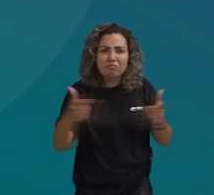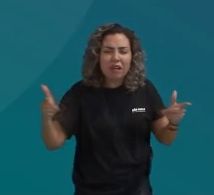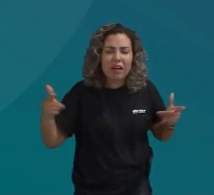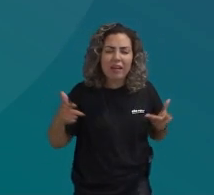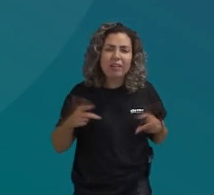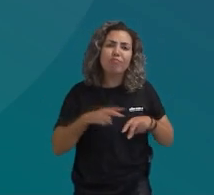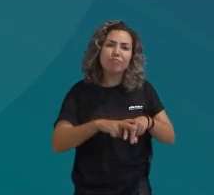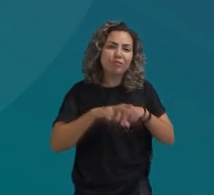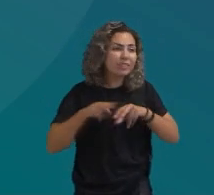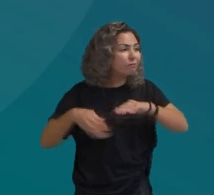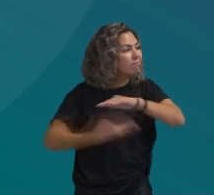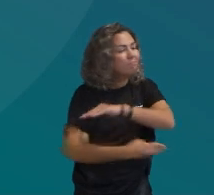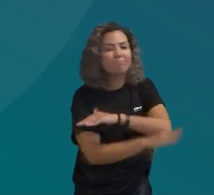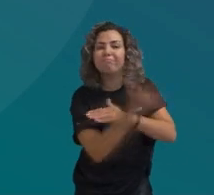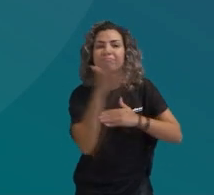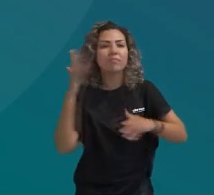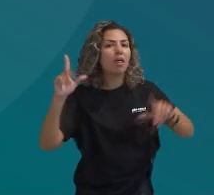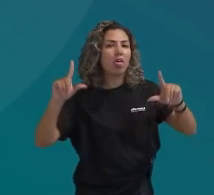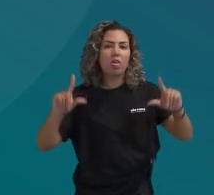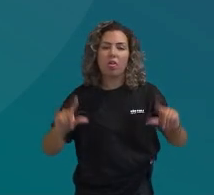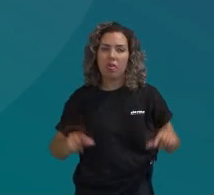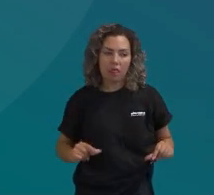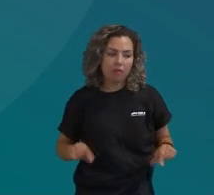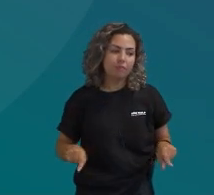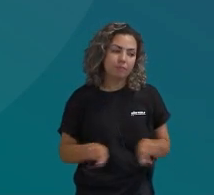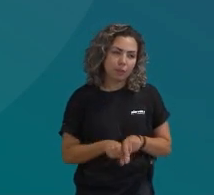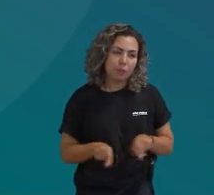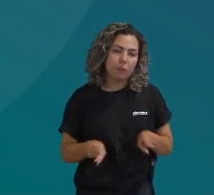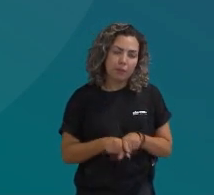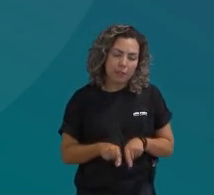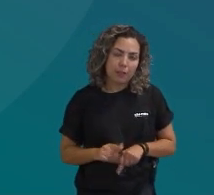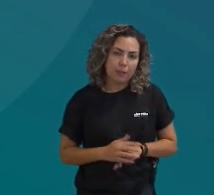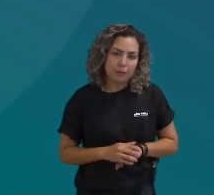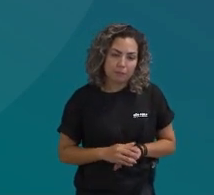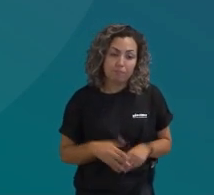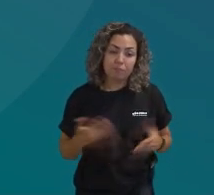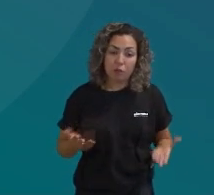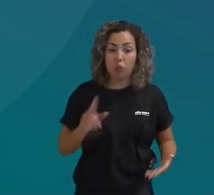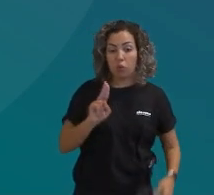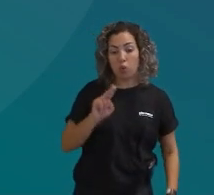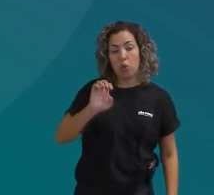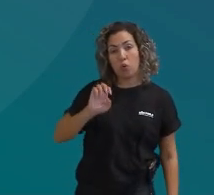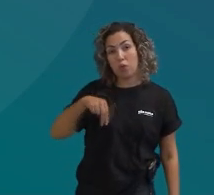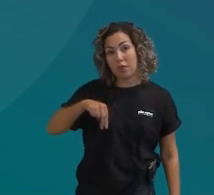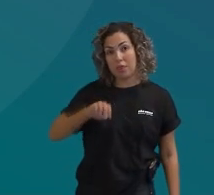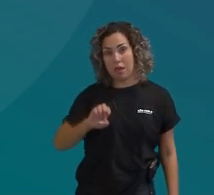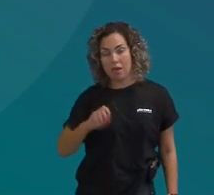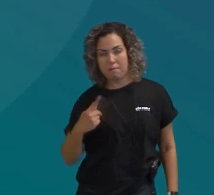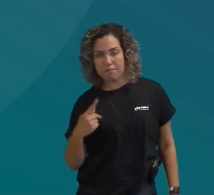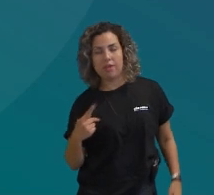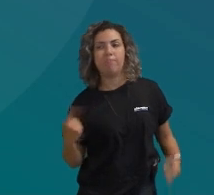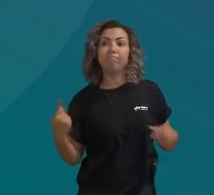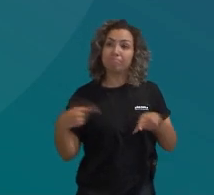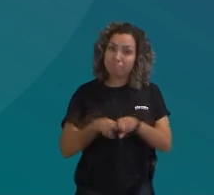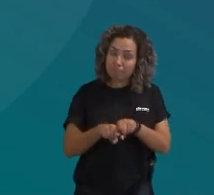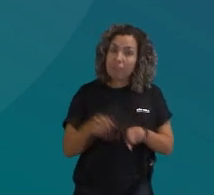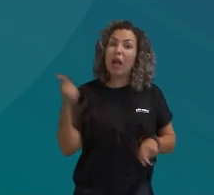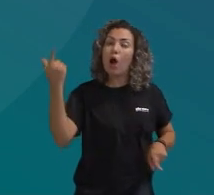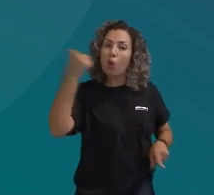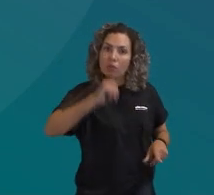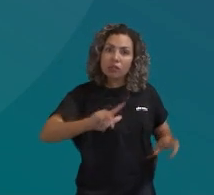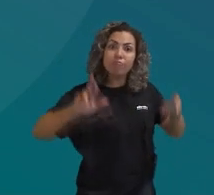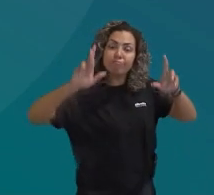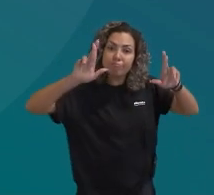And we are with UNEP, we are on the path for restoring these